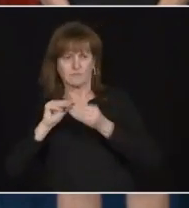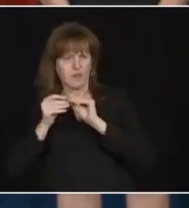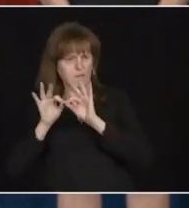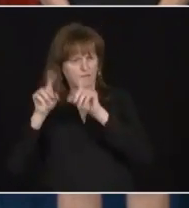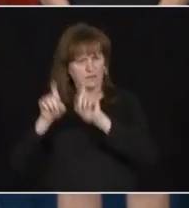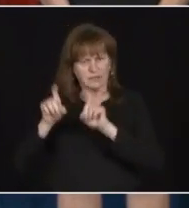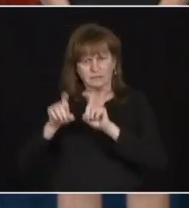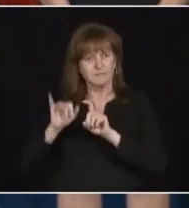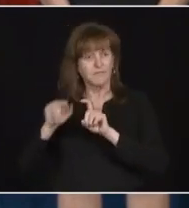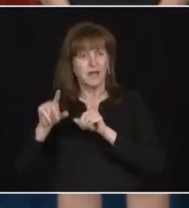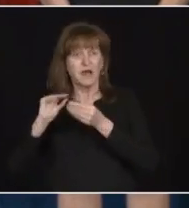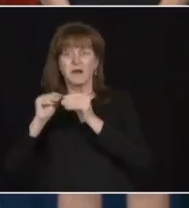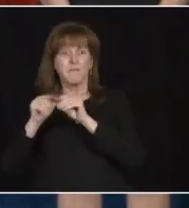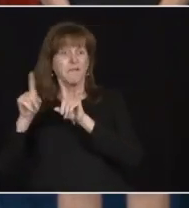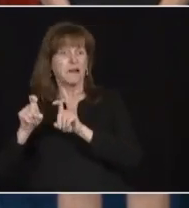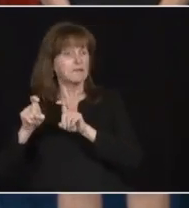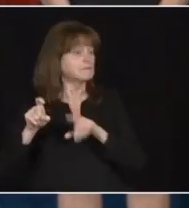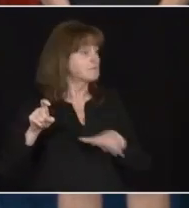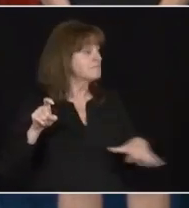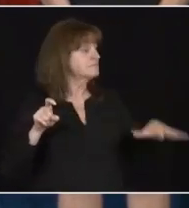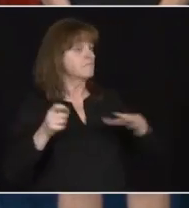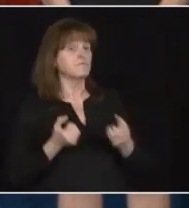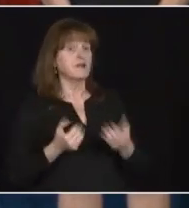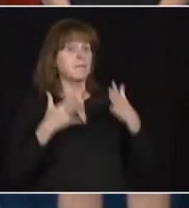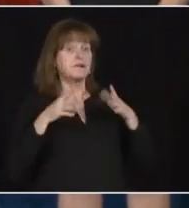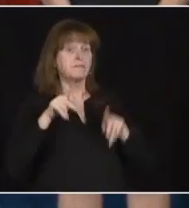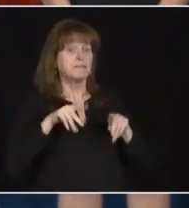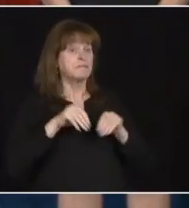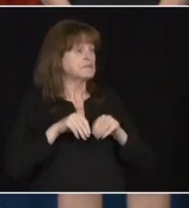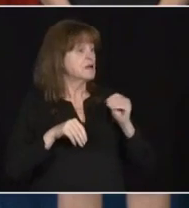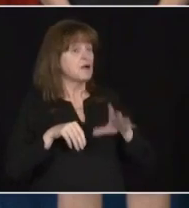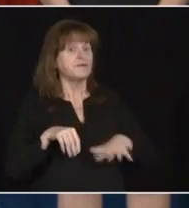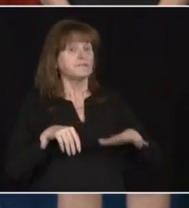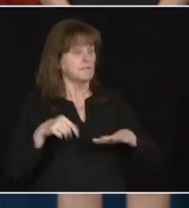tests and per capita. Over